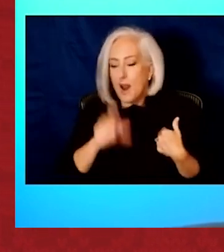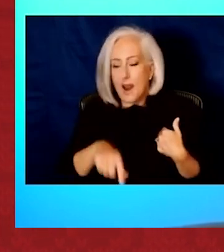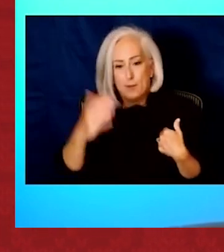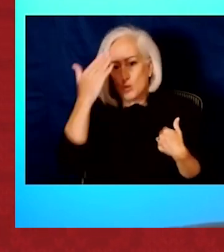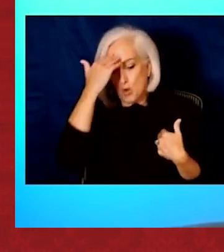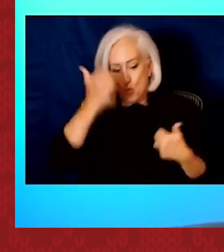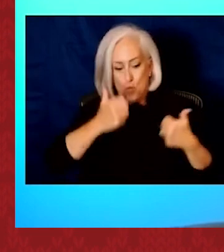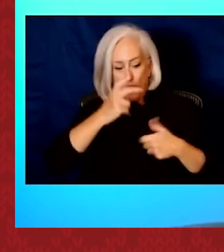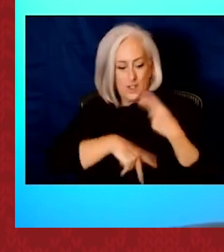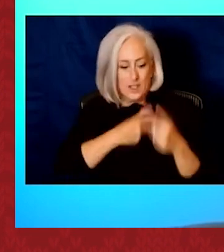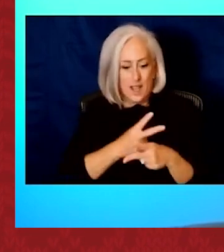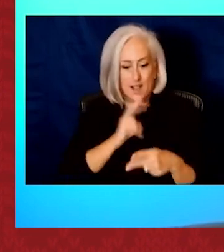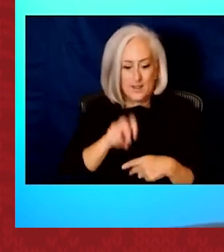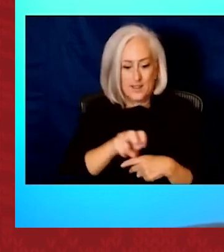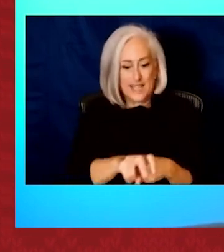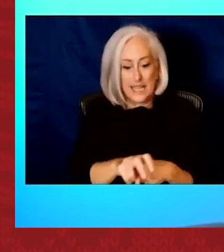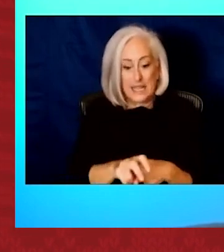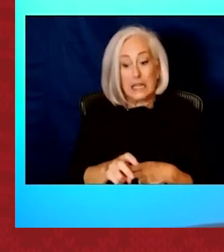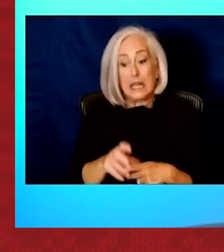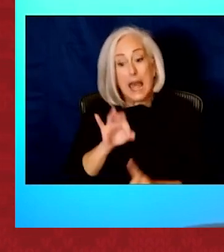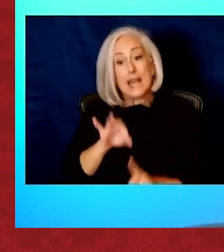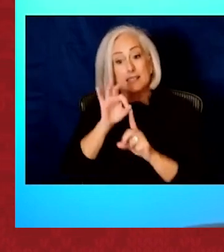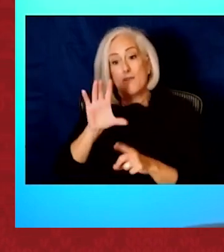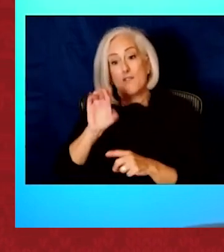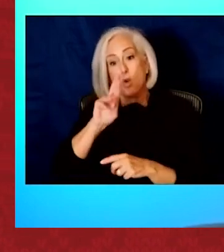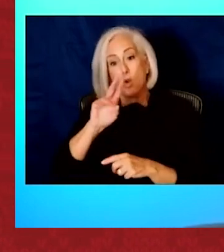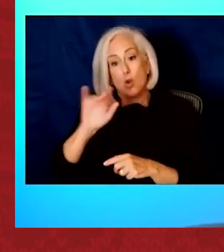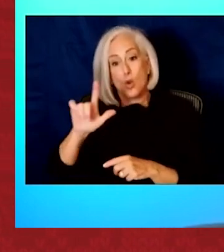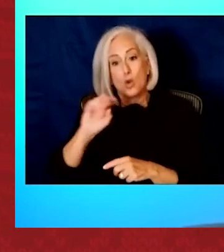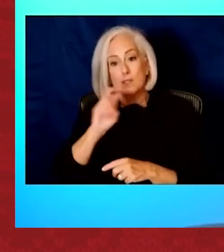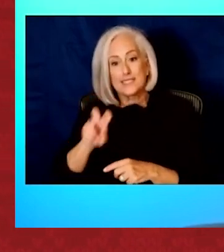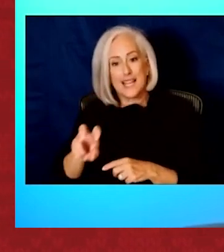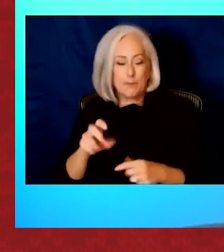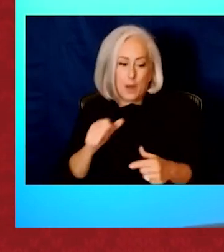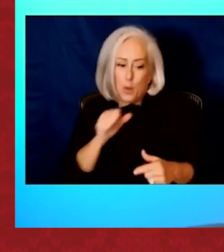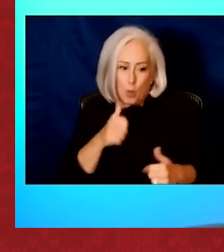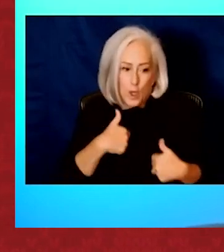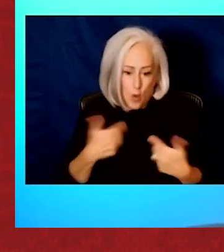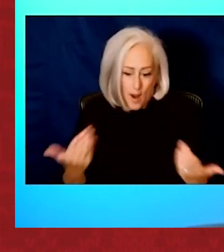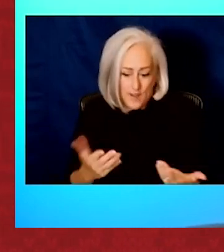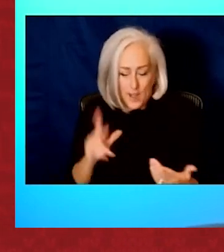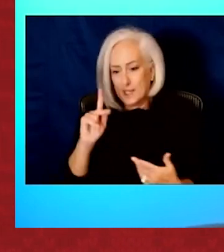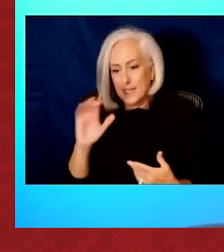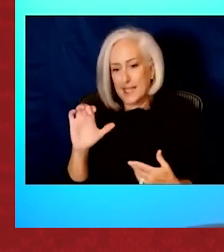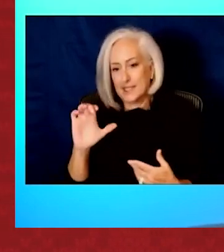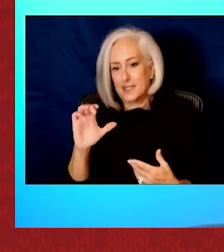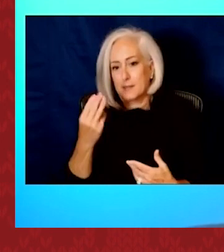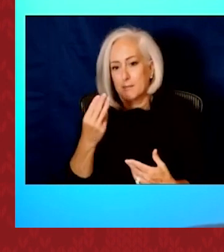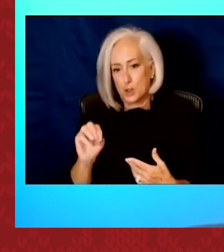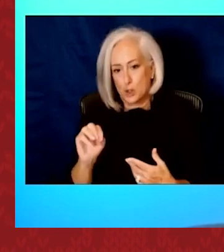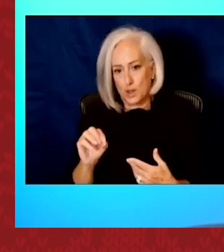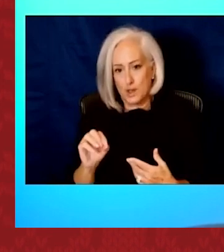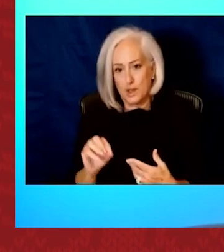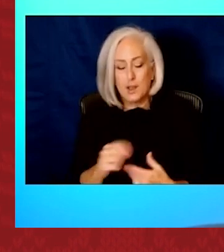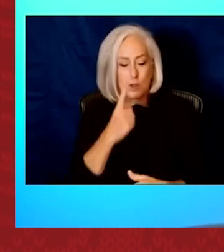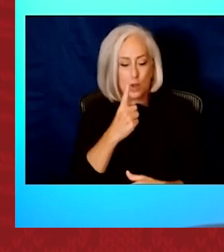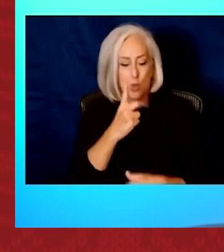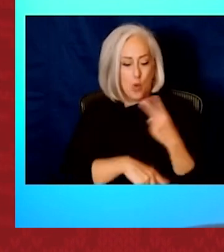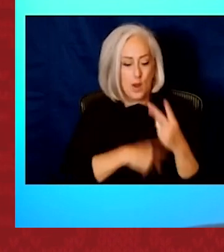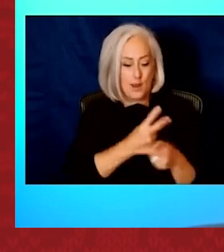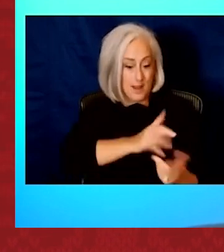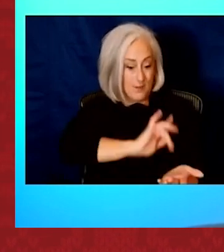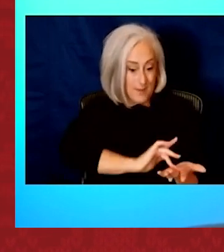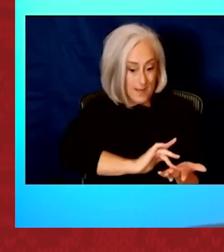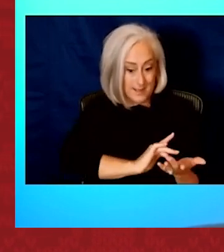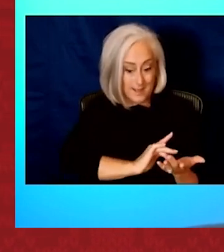no coral snakes around here, so we don't have to worry about that here in the Kansas, Missouri area. So basically, it is a one-size-fits-all, very effective. It is not